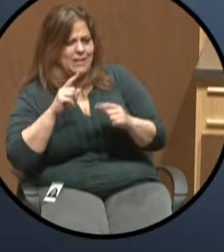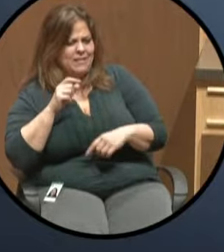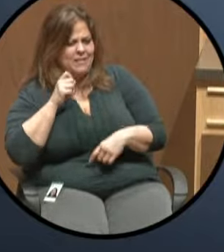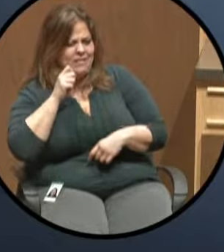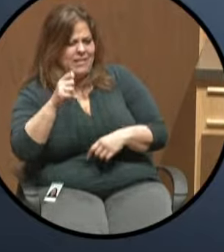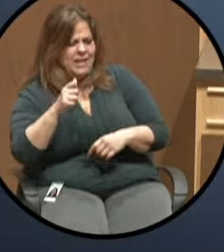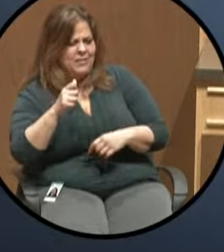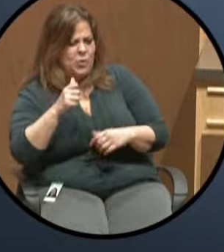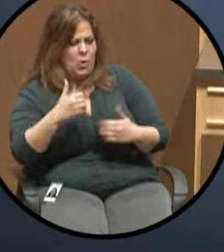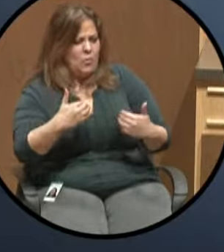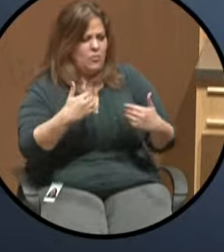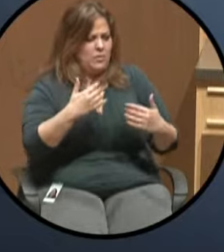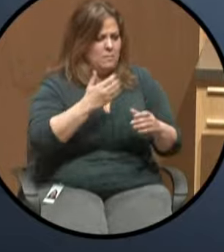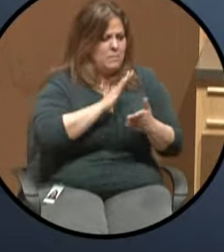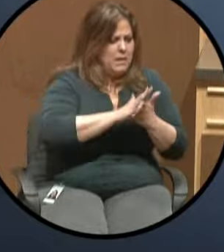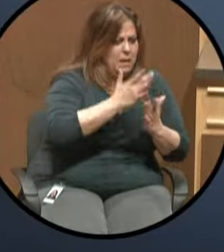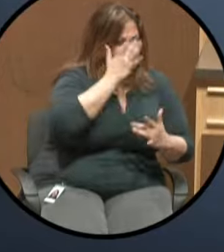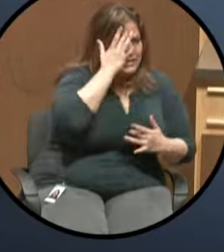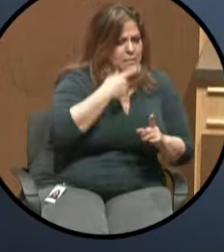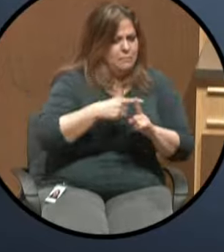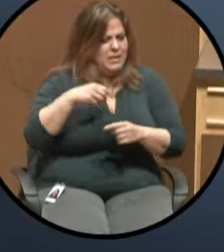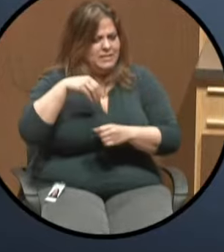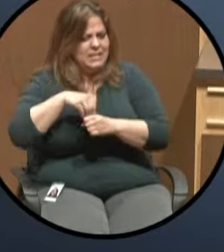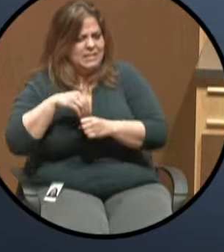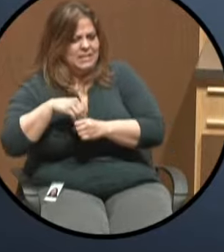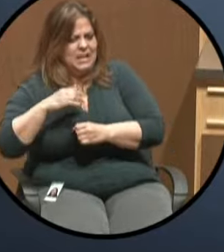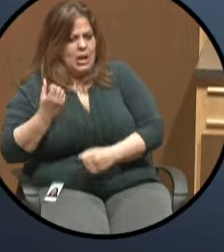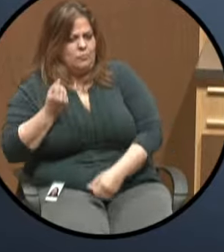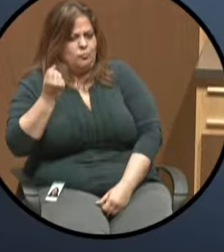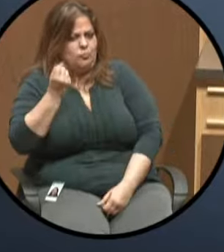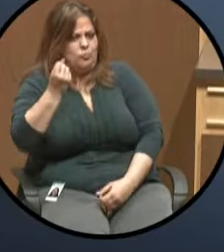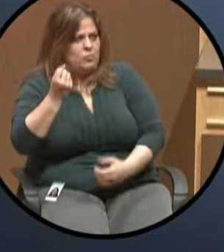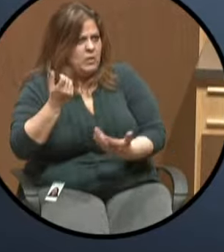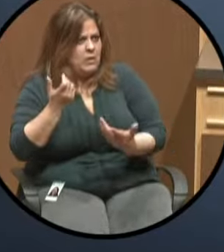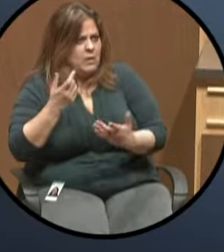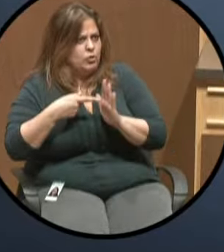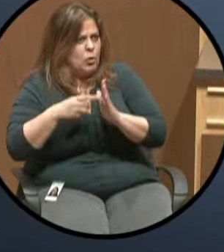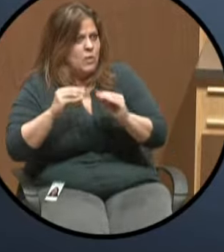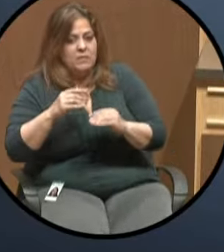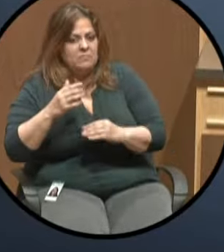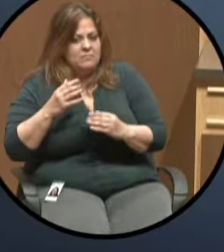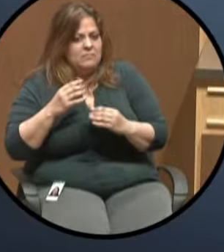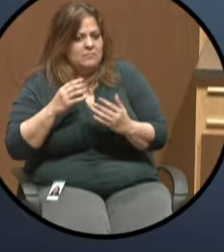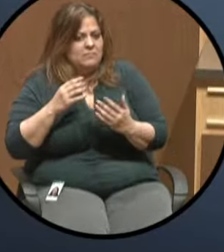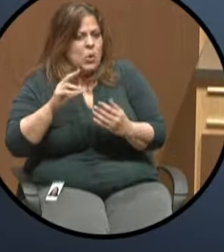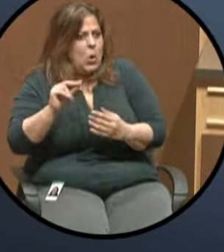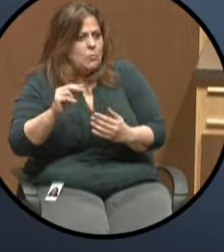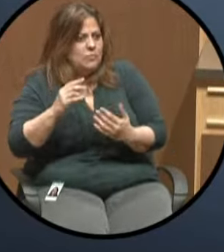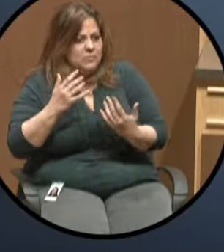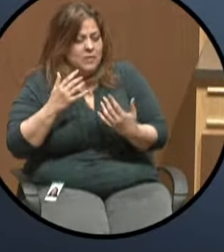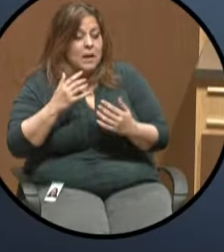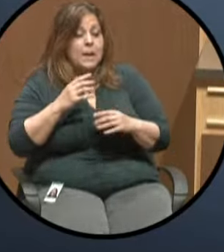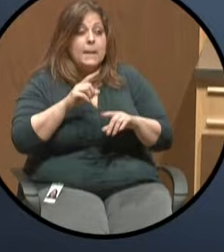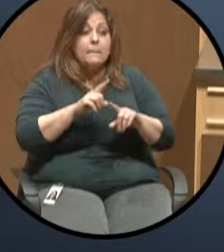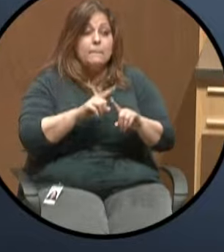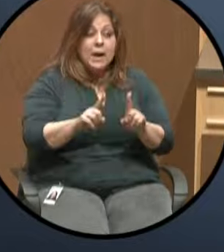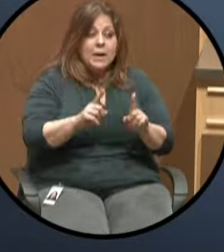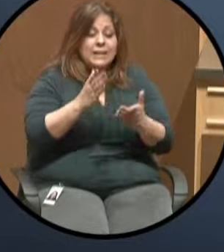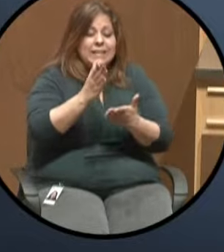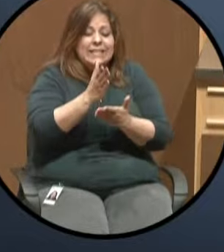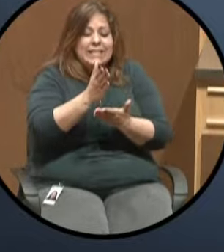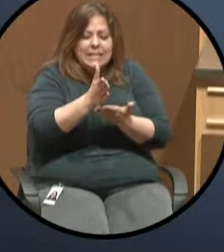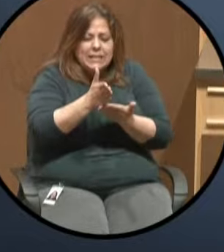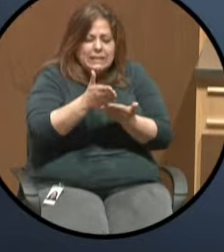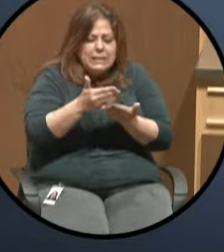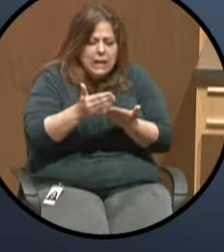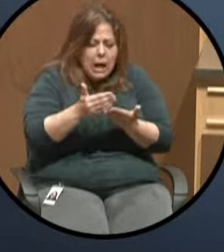Now, there is no doubt that some individuals who receive vaccine will still get infection, and that is true